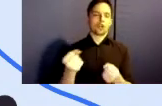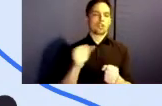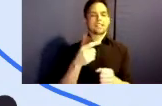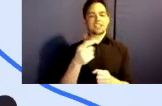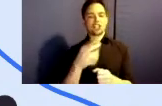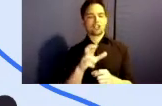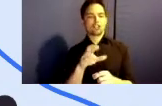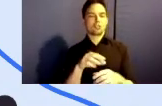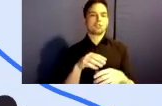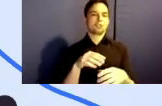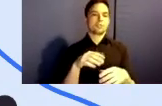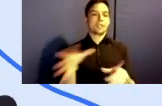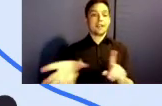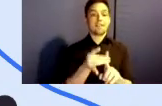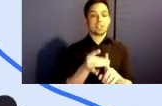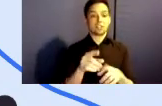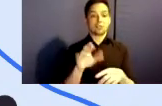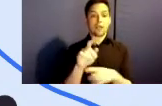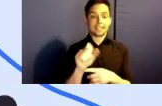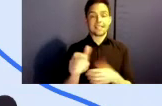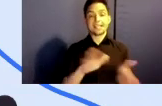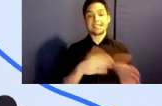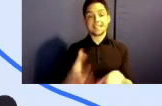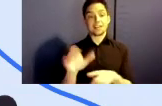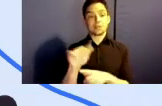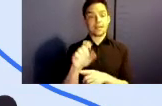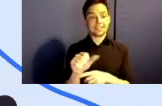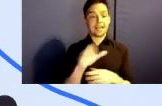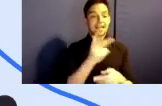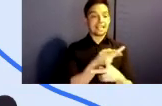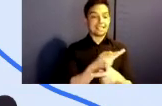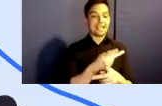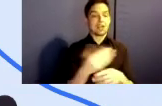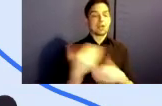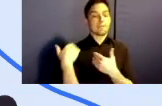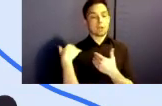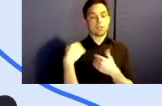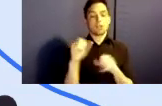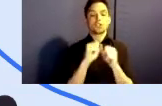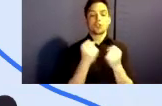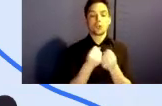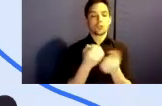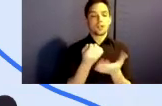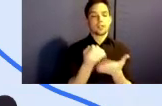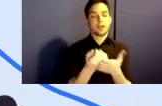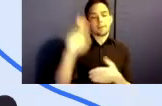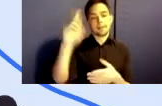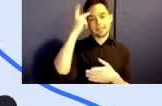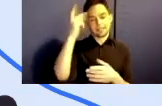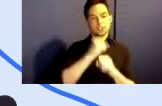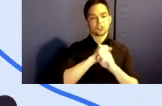infection rates, death rates, care burden, and the socio-economic, political, and